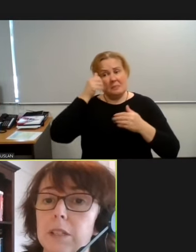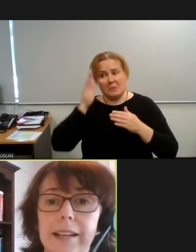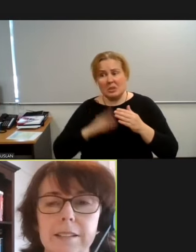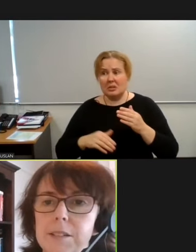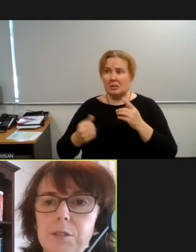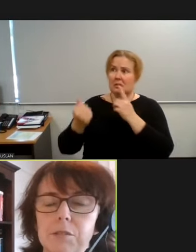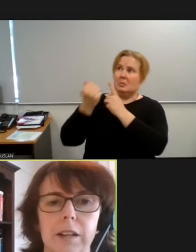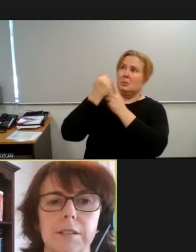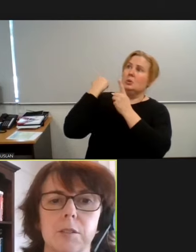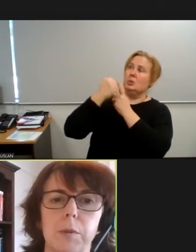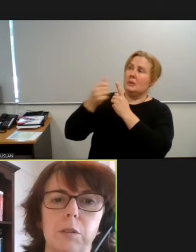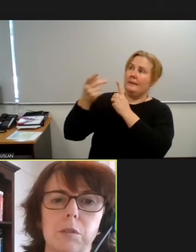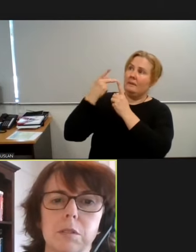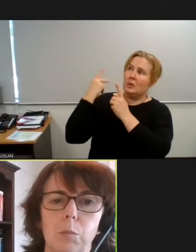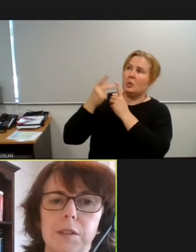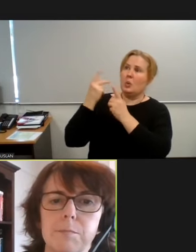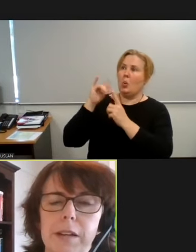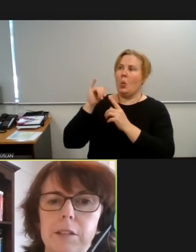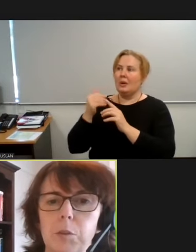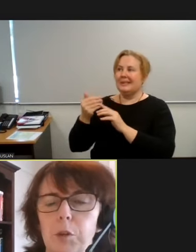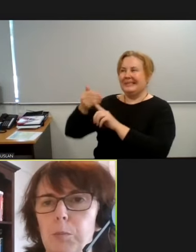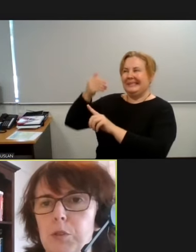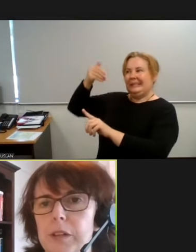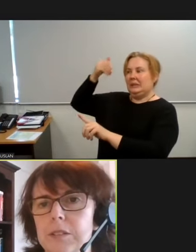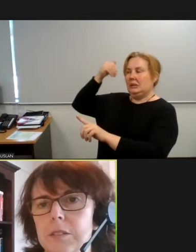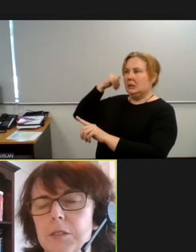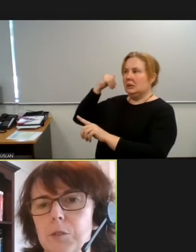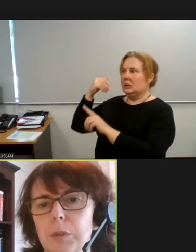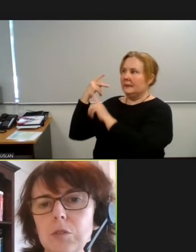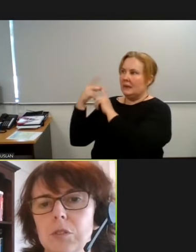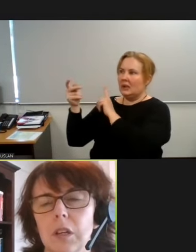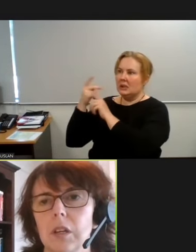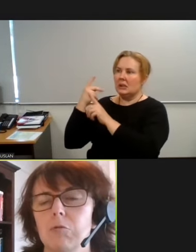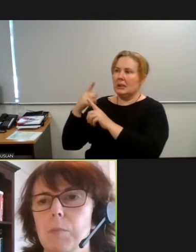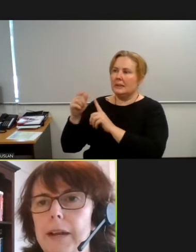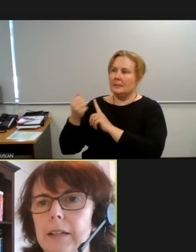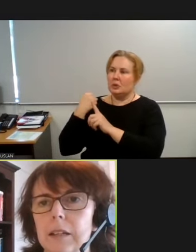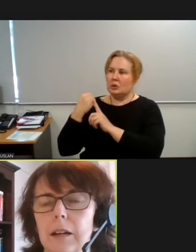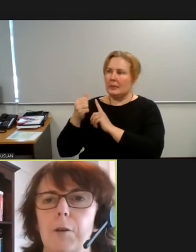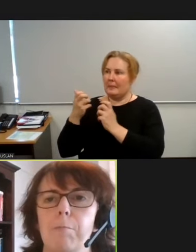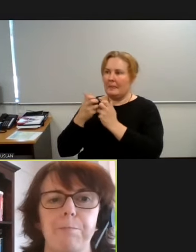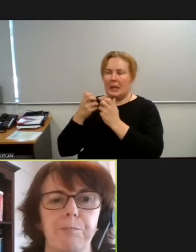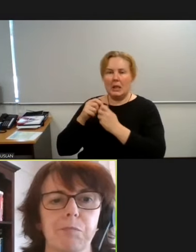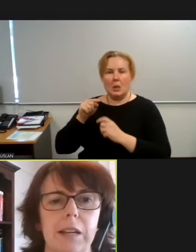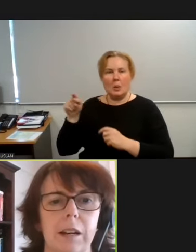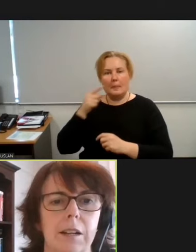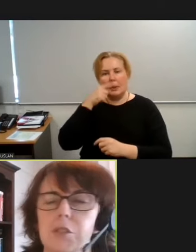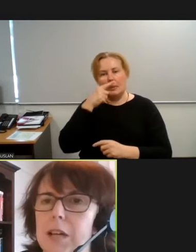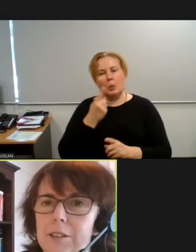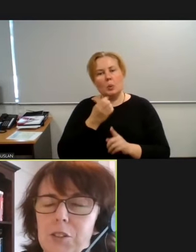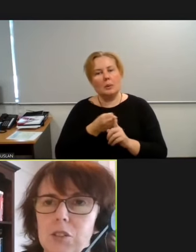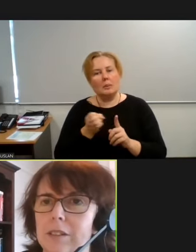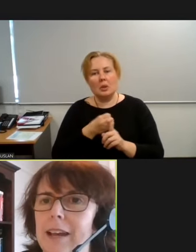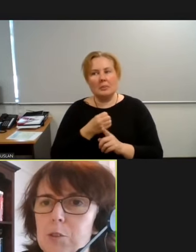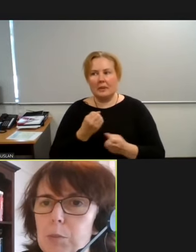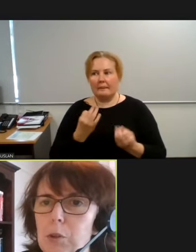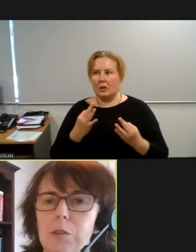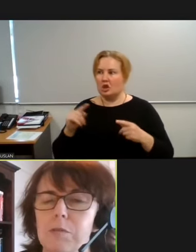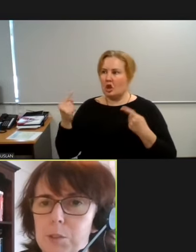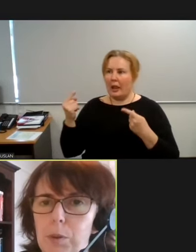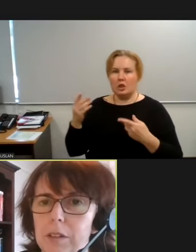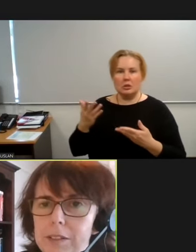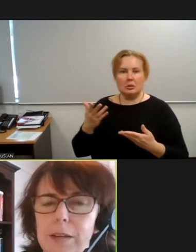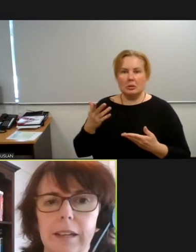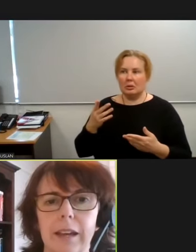abuse, or the legacies of violence and abuse, whilst many of the perpetrators of this abuse remain unchallenged, unaccountable